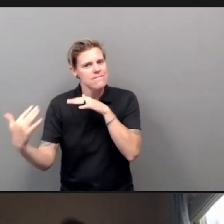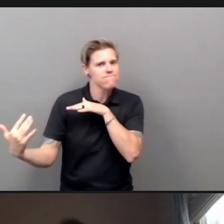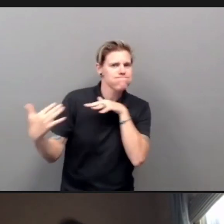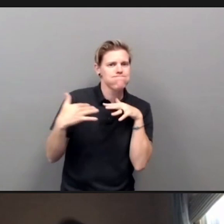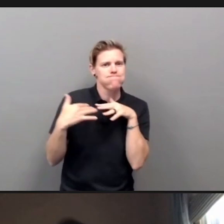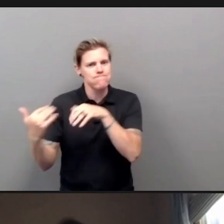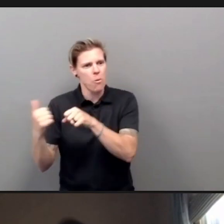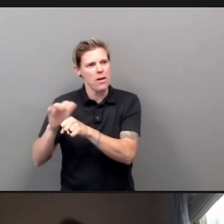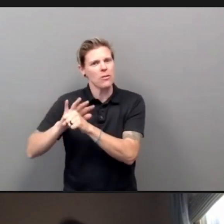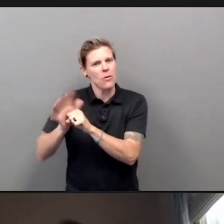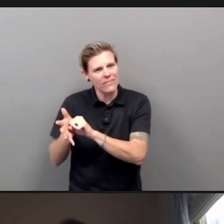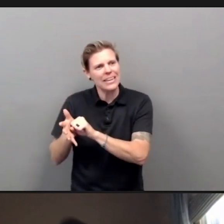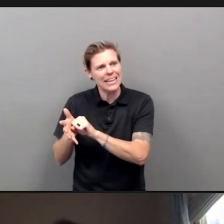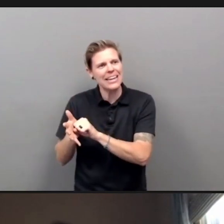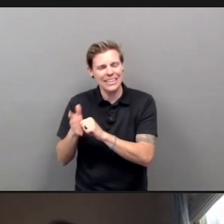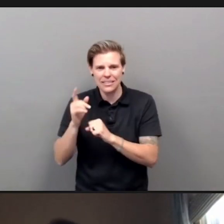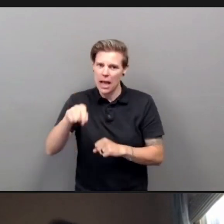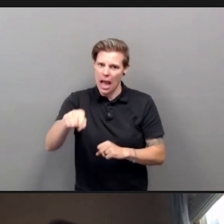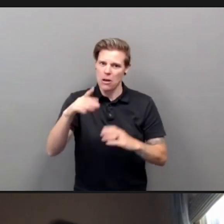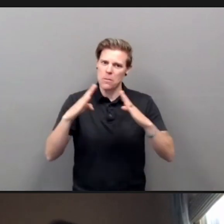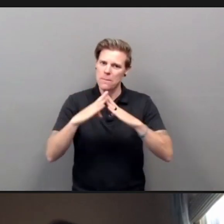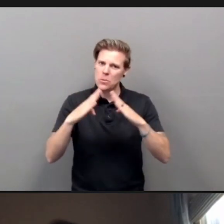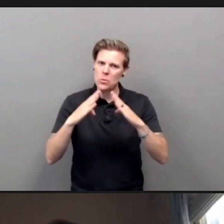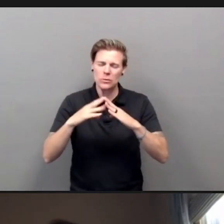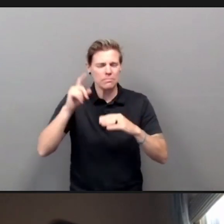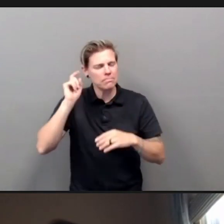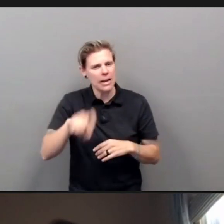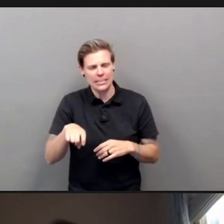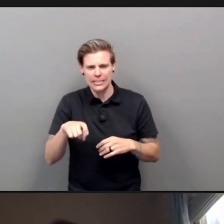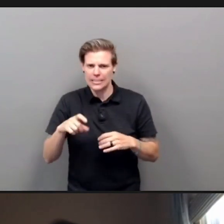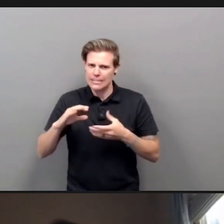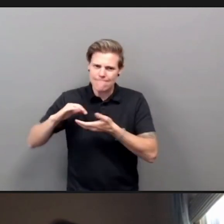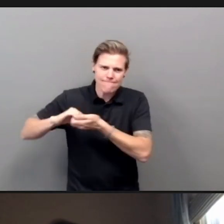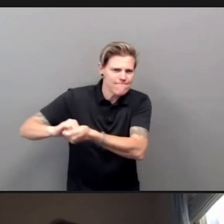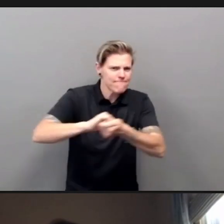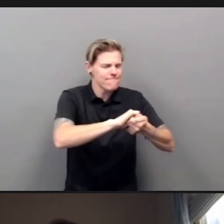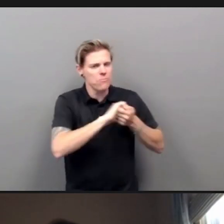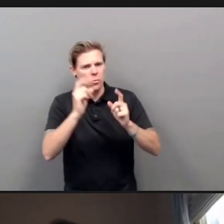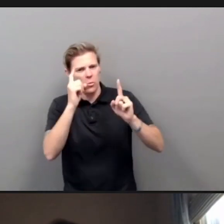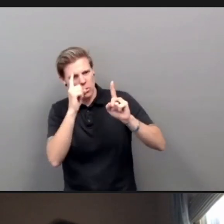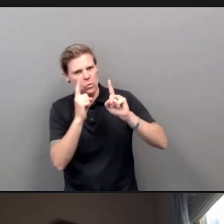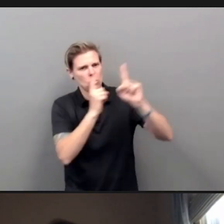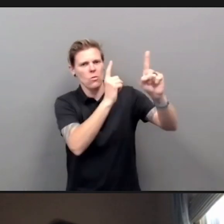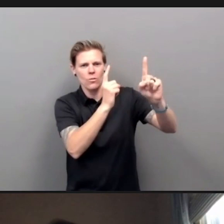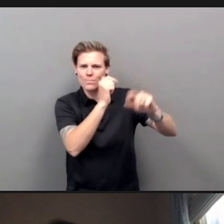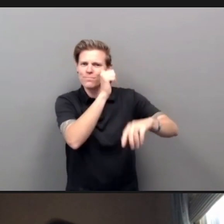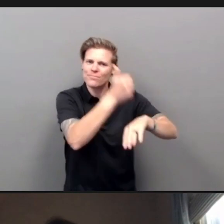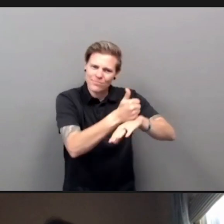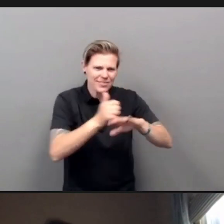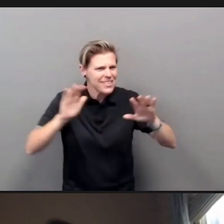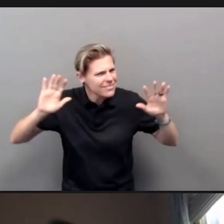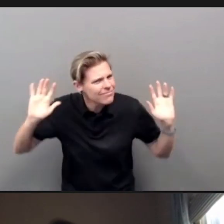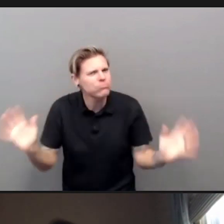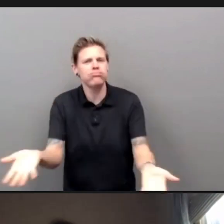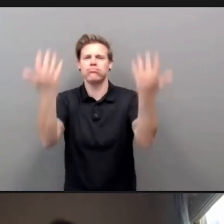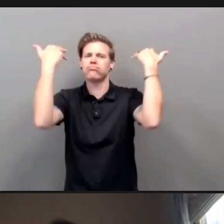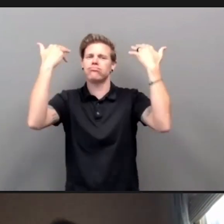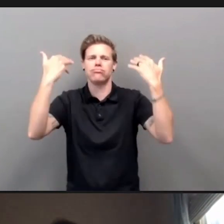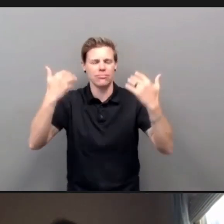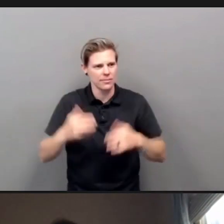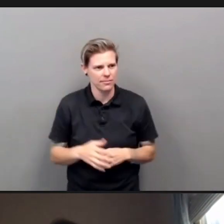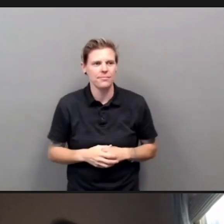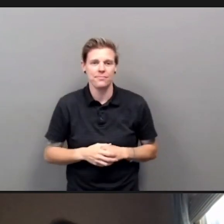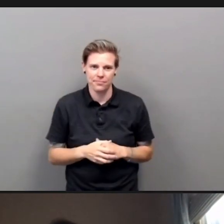and have their own targets and have campaigns to get to those targets. And, I don't like, I'd be just as